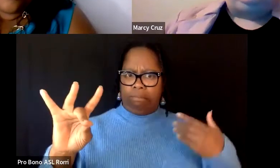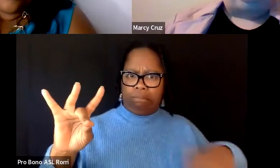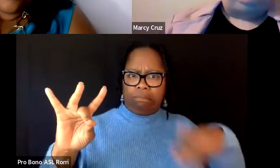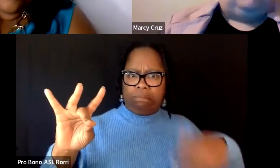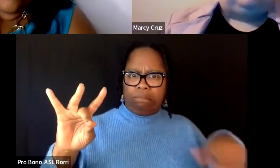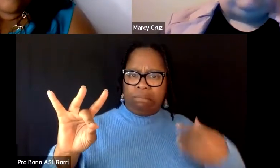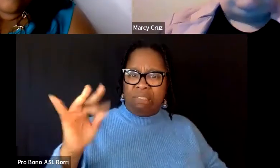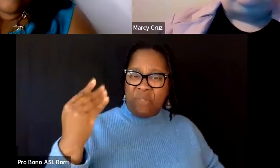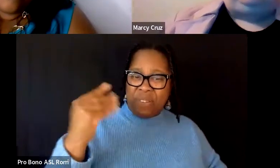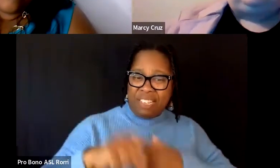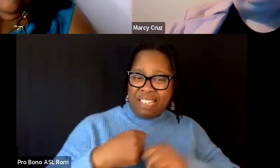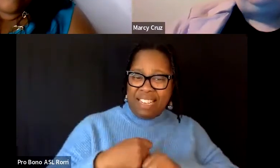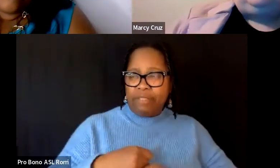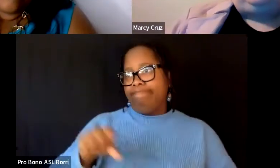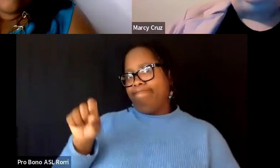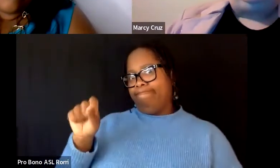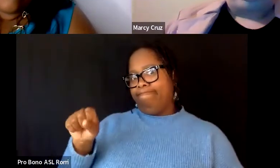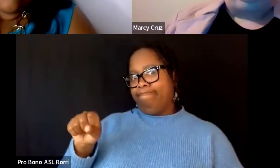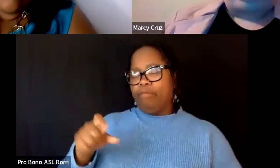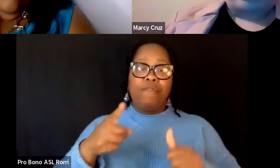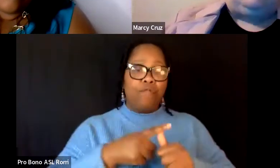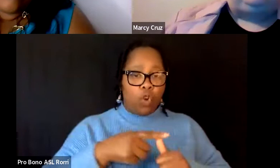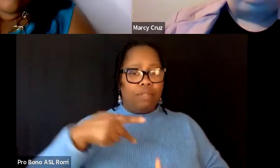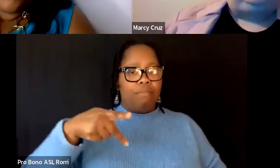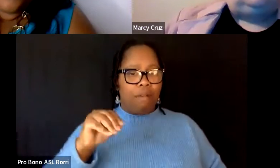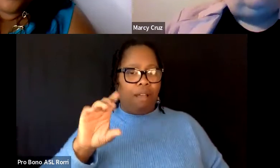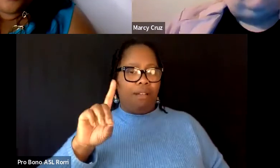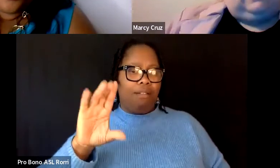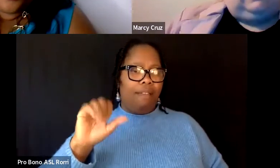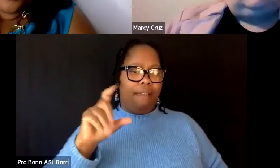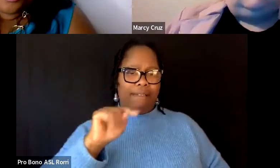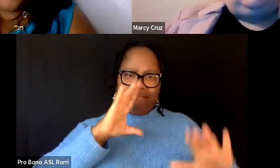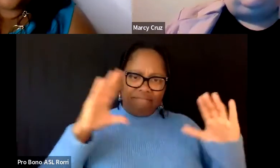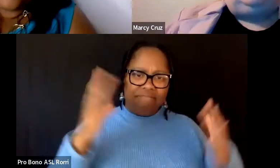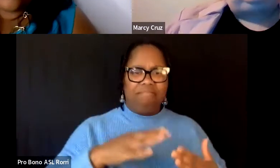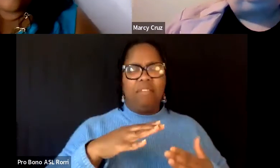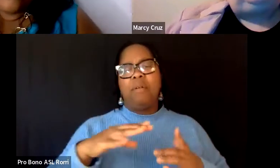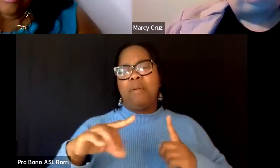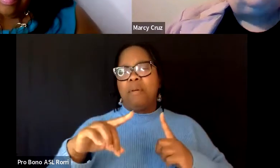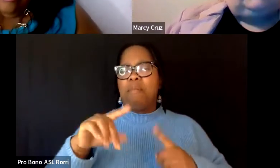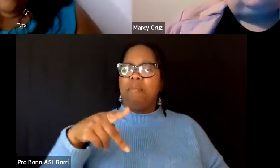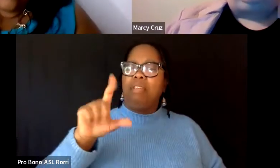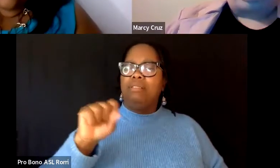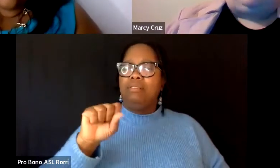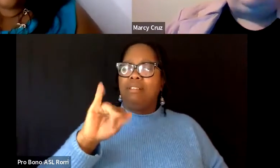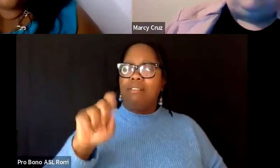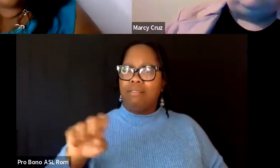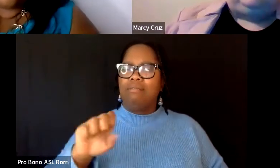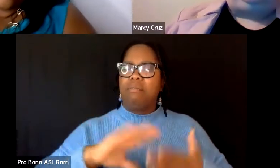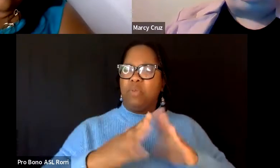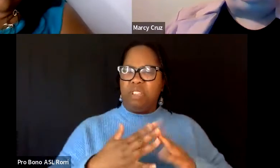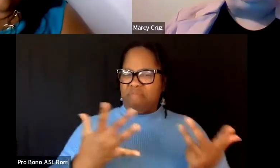And it was the first podcast for the plus size community. So what inspired you to start a podcast, and how has it helped your mission for